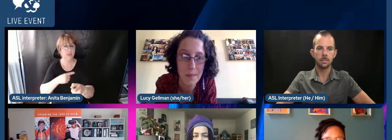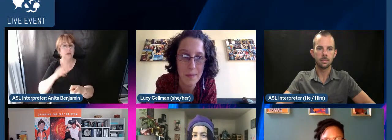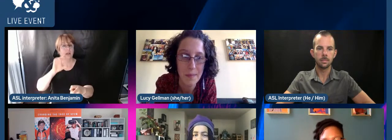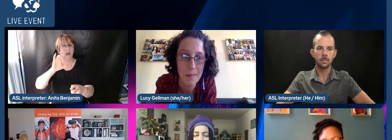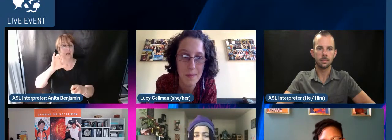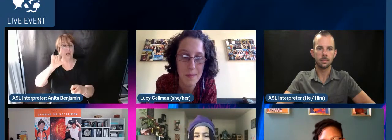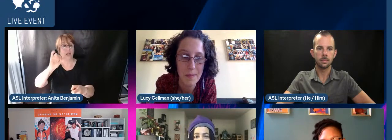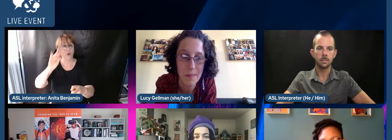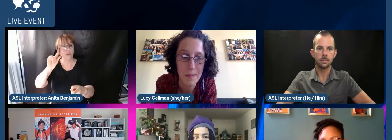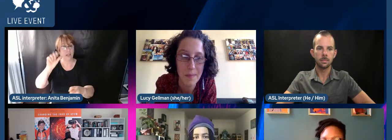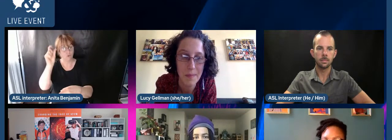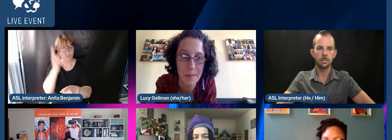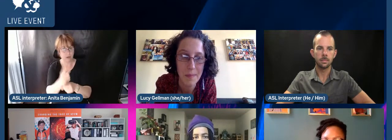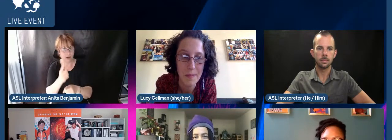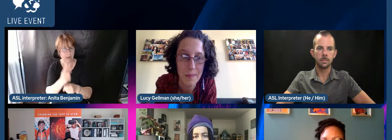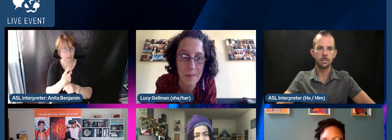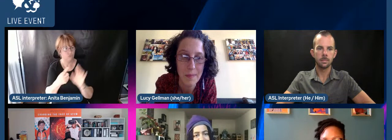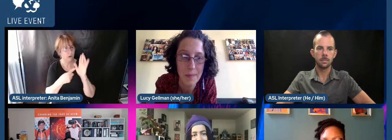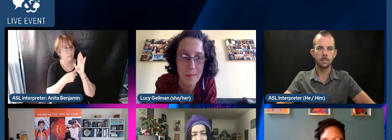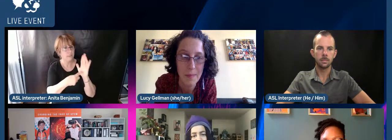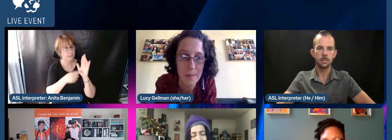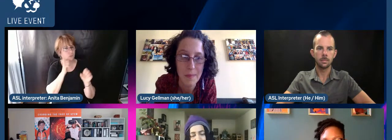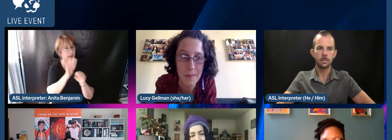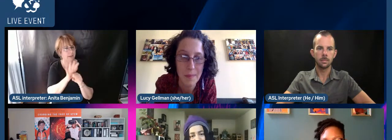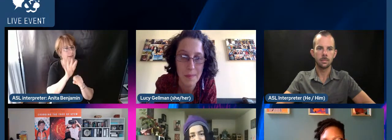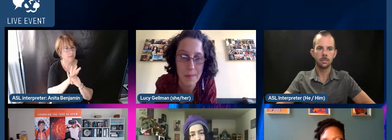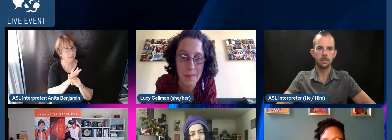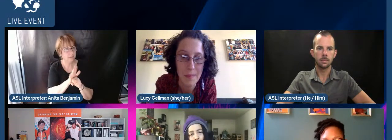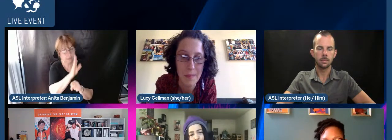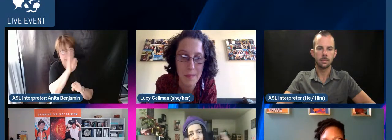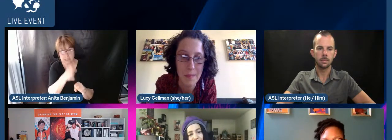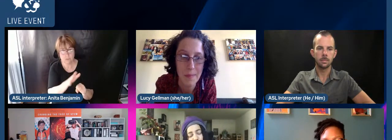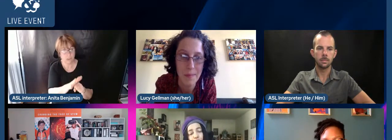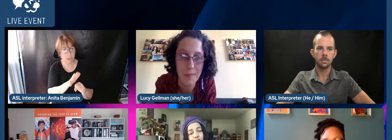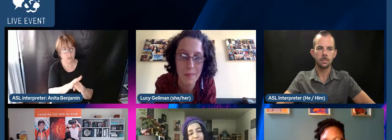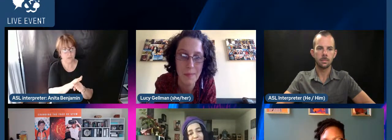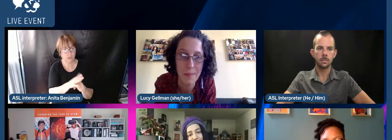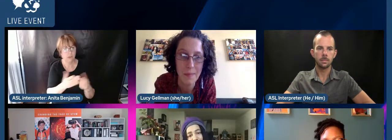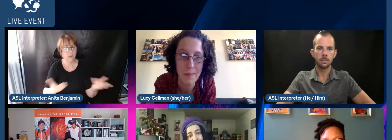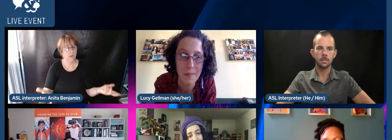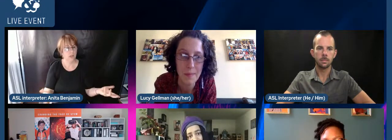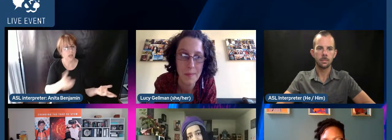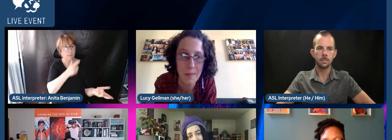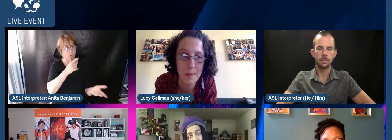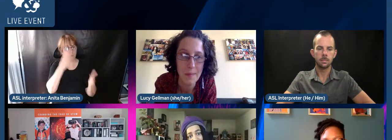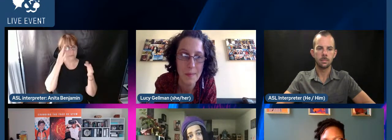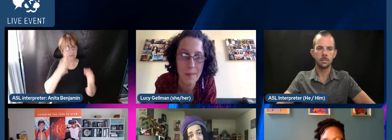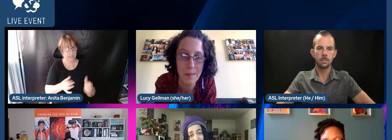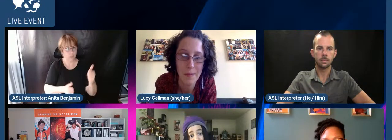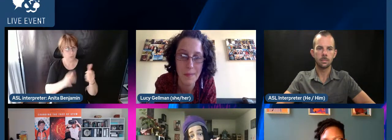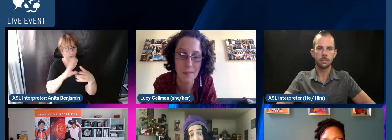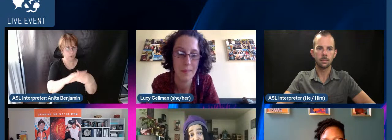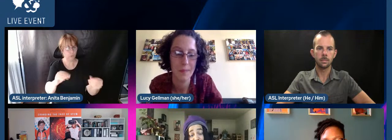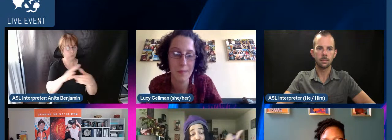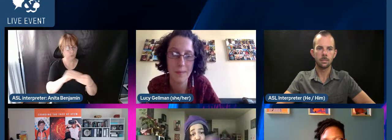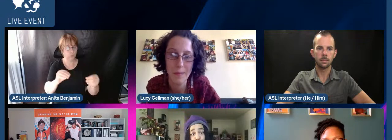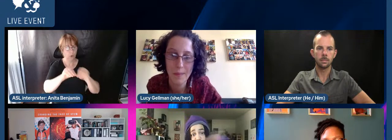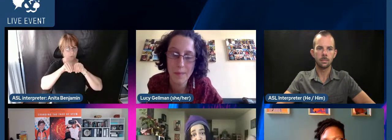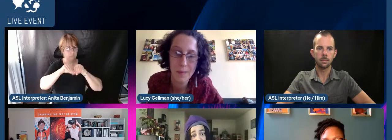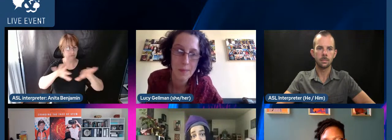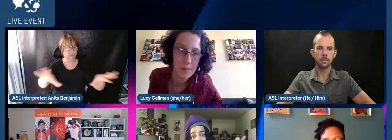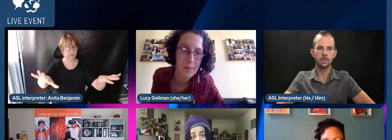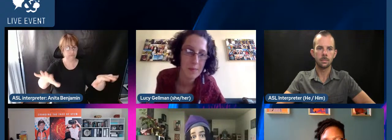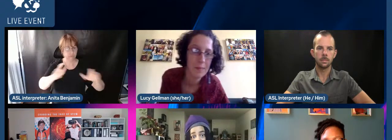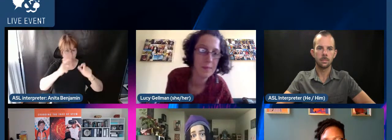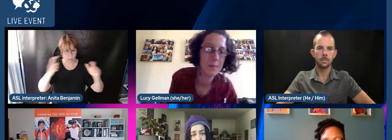representation and how representation is not enough, it's never enough, because who's writing, who's deciding what story is going to be distributed to the